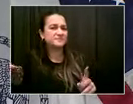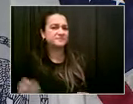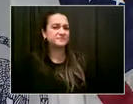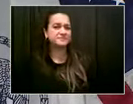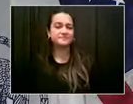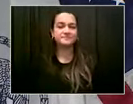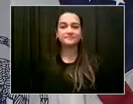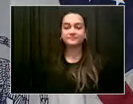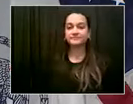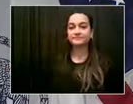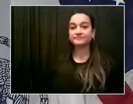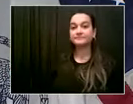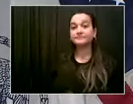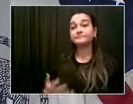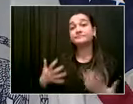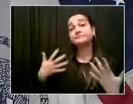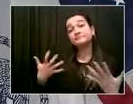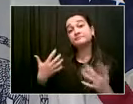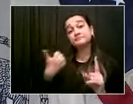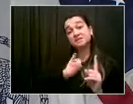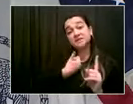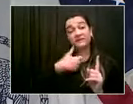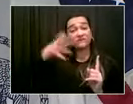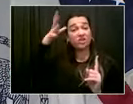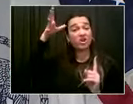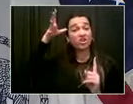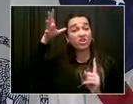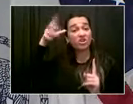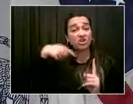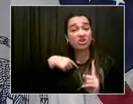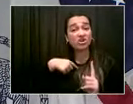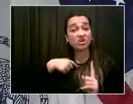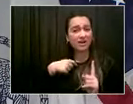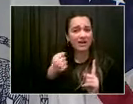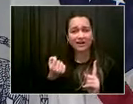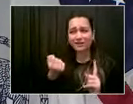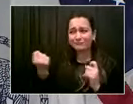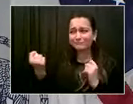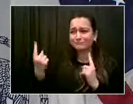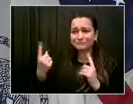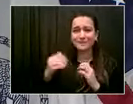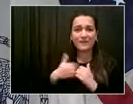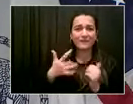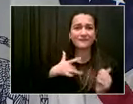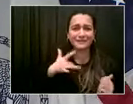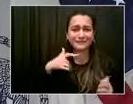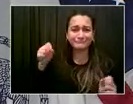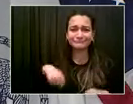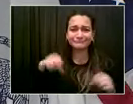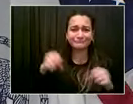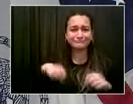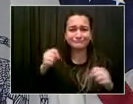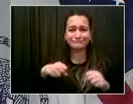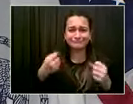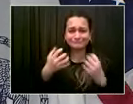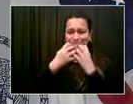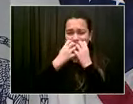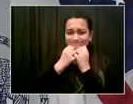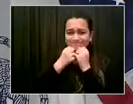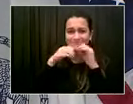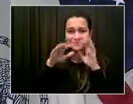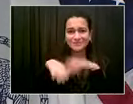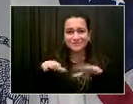We got to understand we're leaving COVID behind. We can't live in the grip of COVID the rest of our lives. It is going to be in our